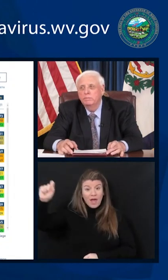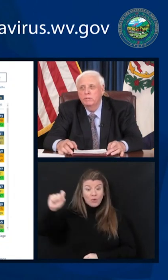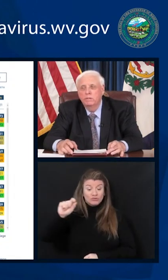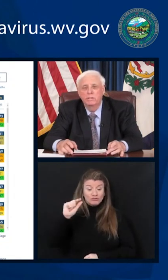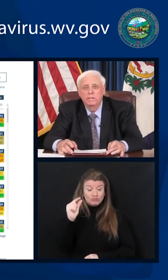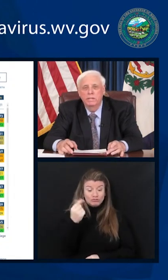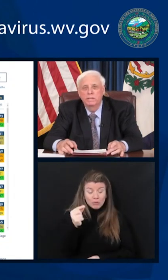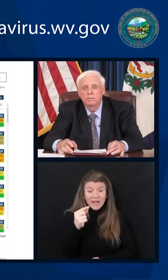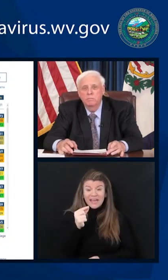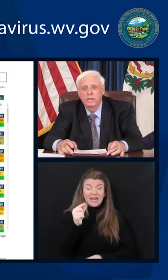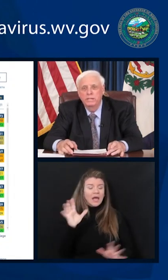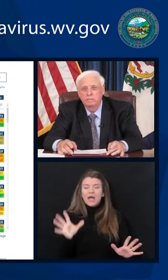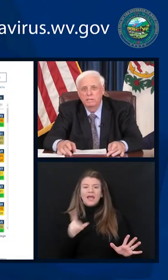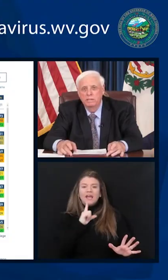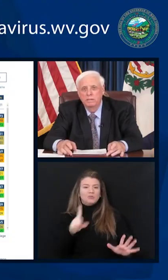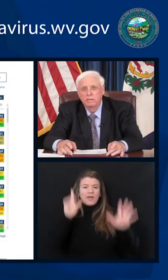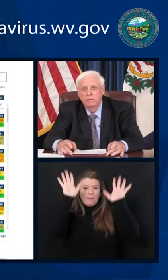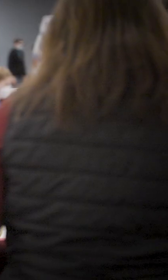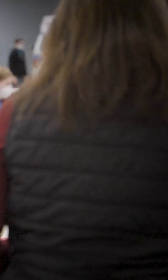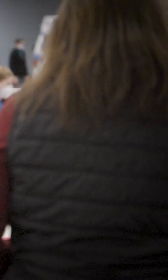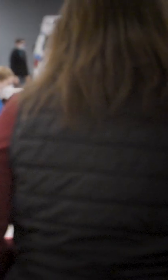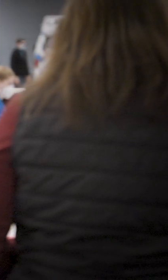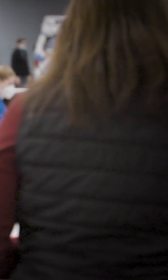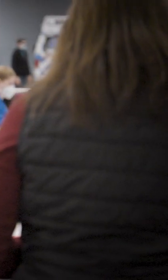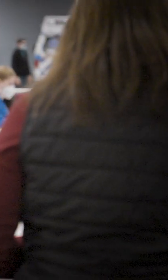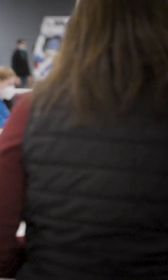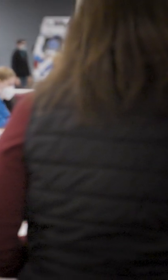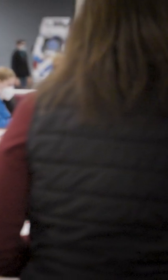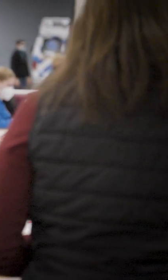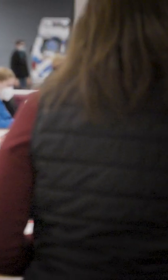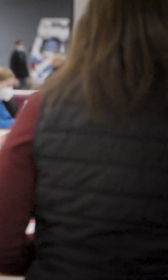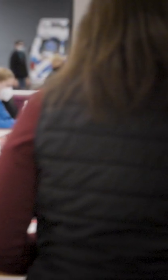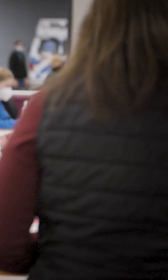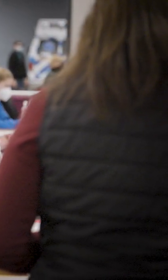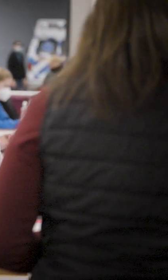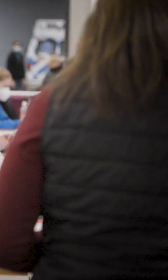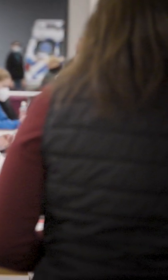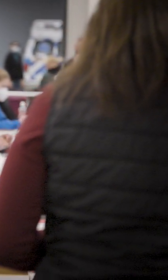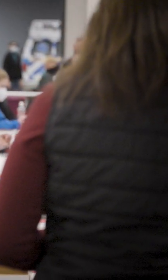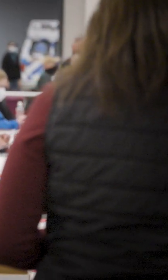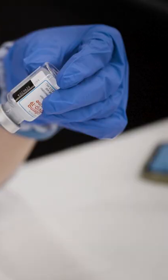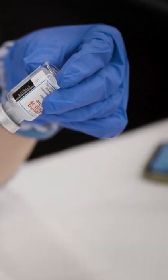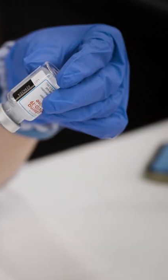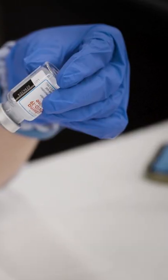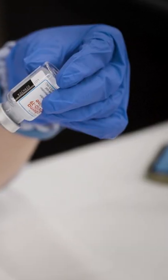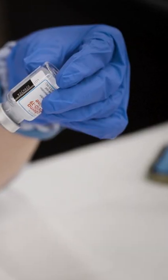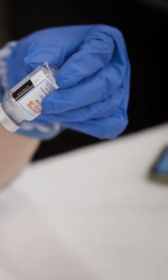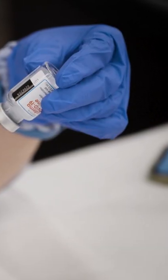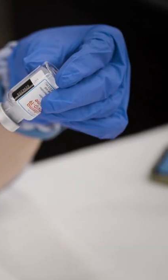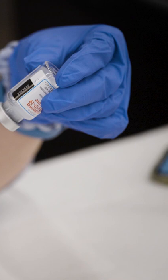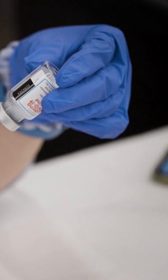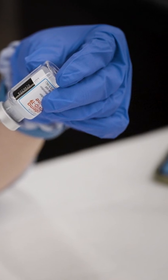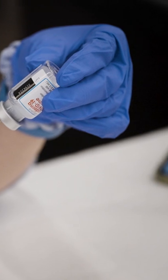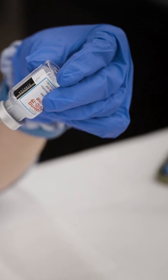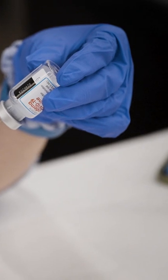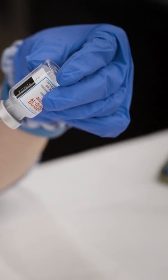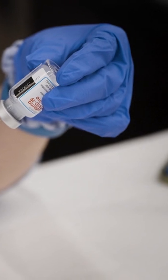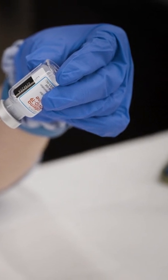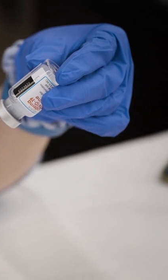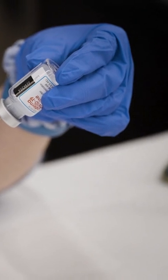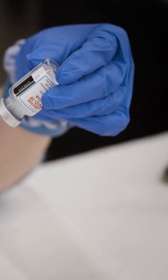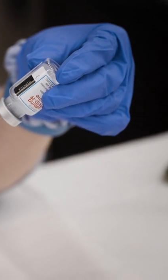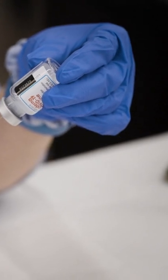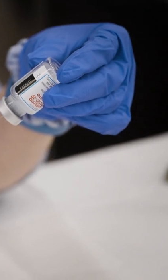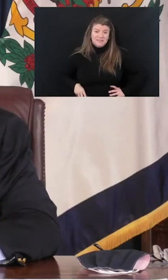anniversary approached, Governor Justice began loosening restrictions, expanding capacity and limits at restaurants and businesses all